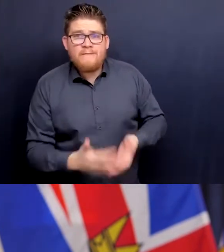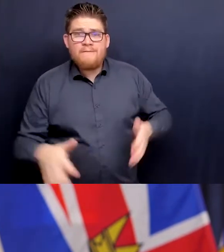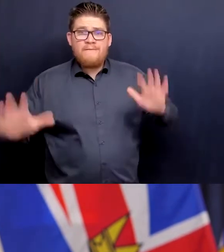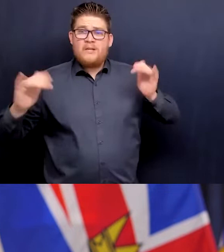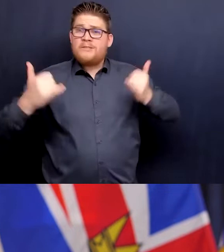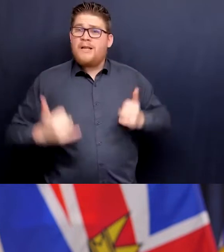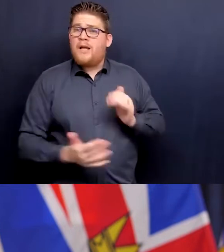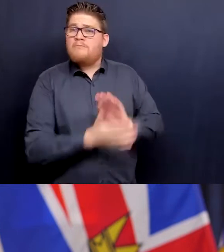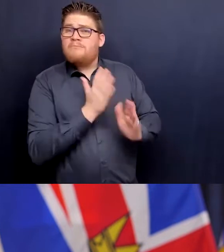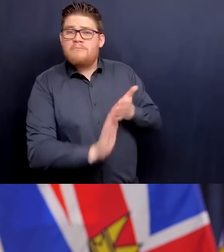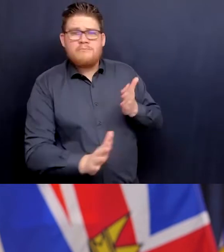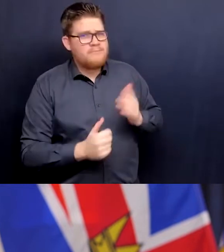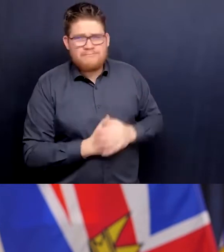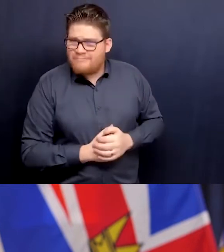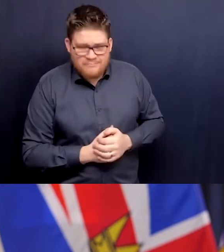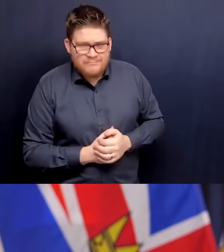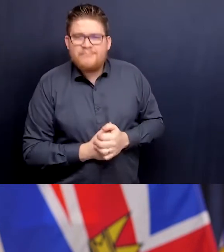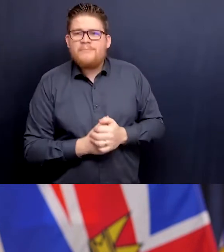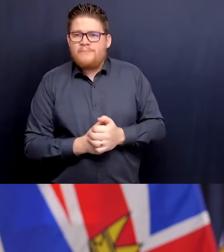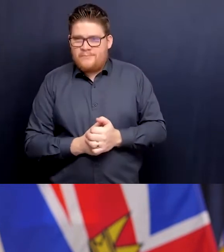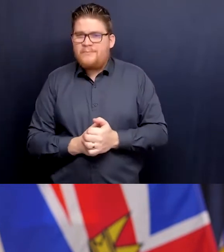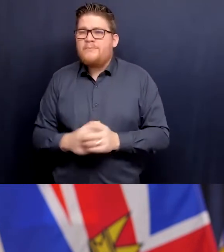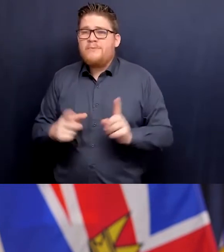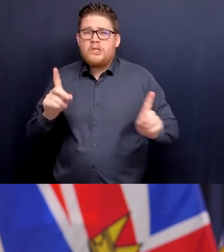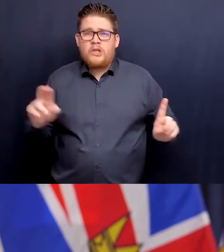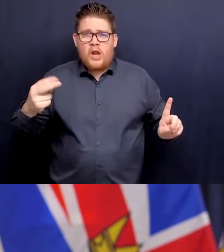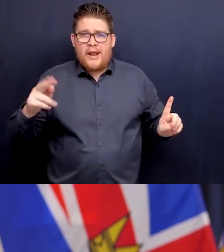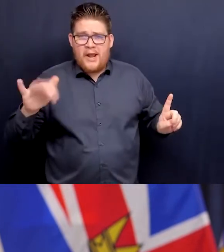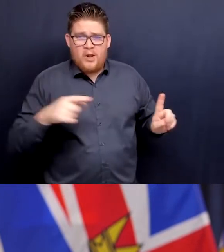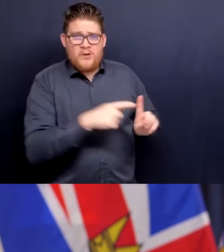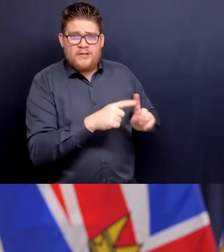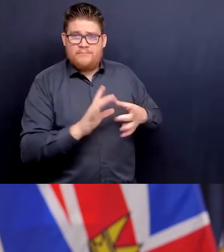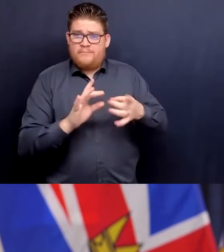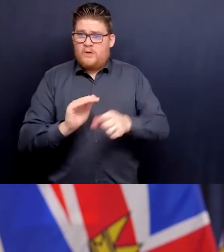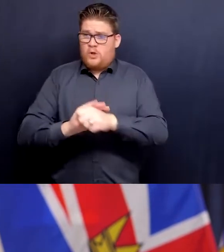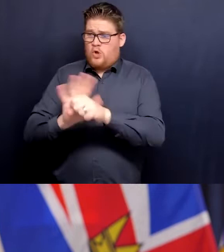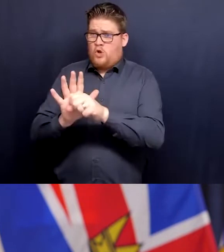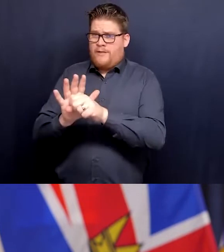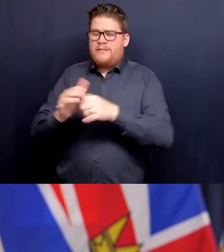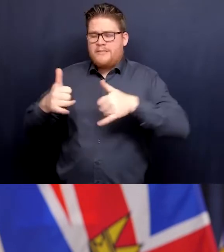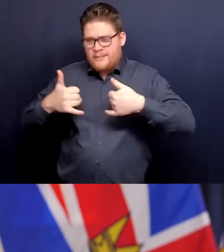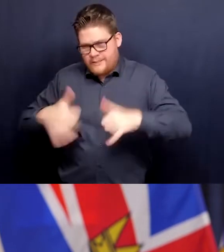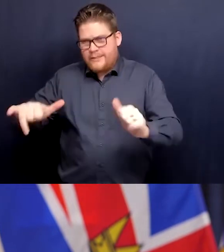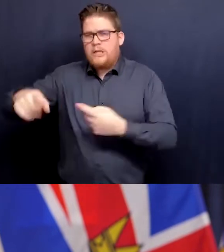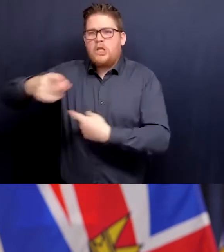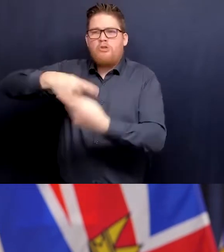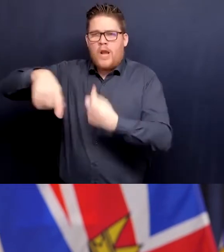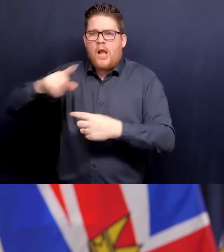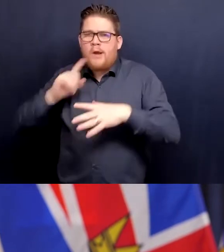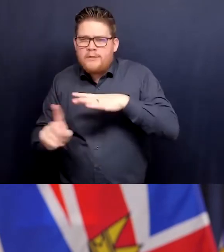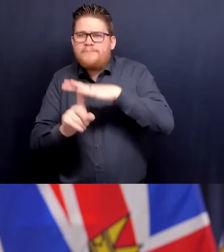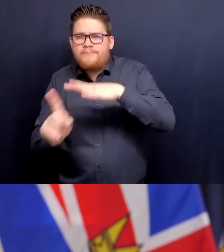COVID-19 virus and the COVID-19 pandemic will continue to challenge us. The measures taken today are a